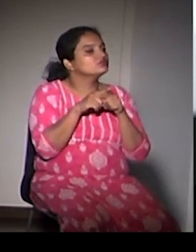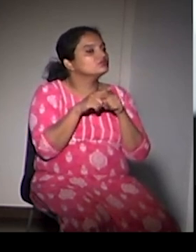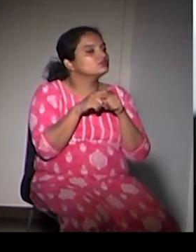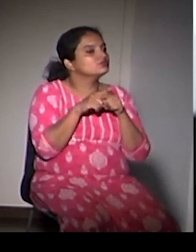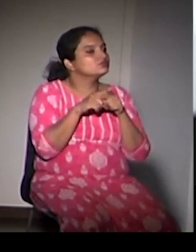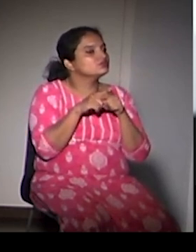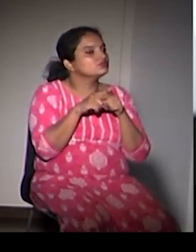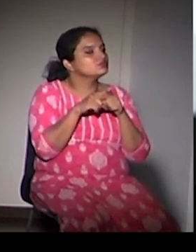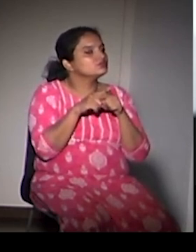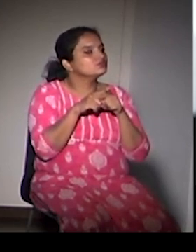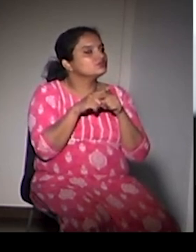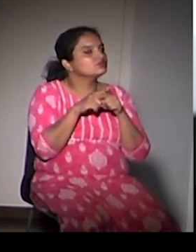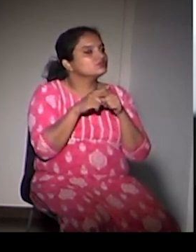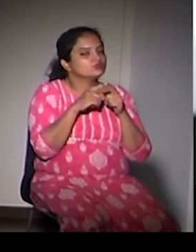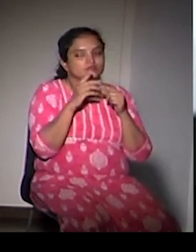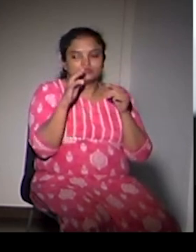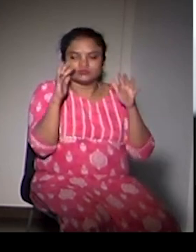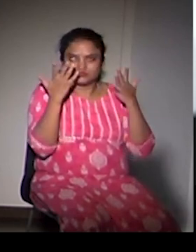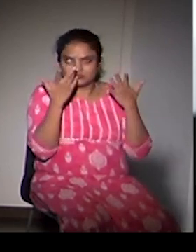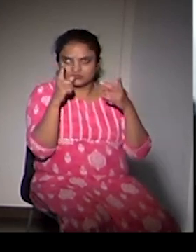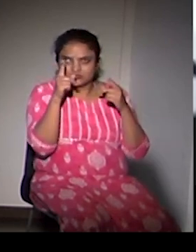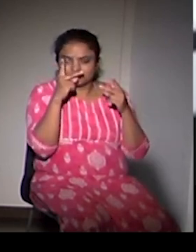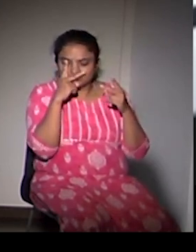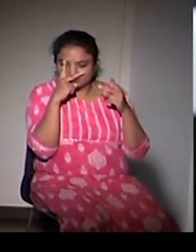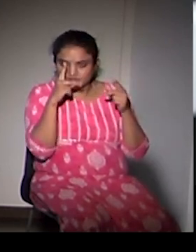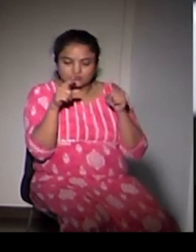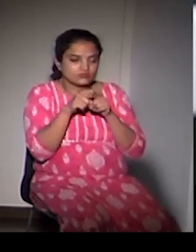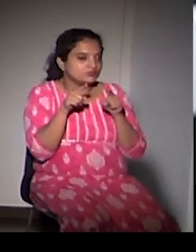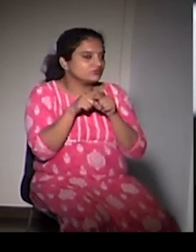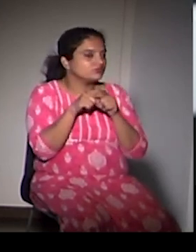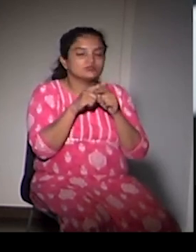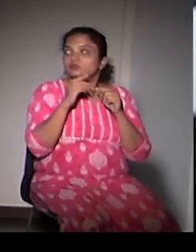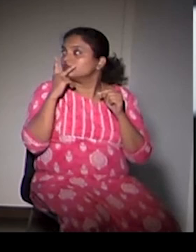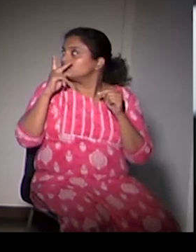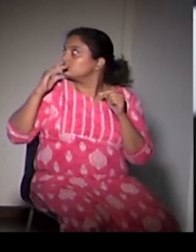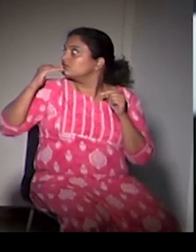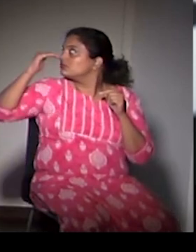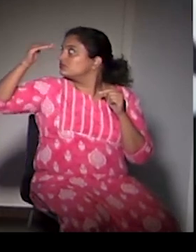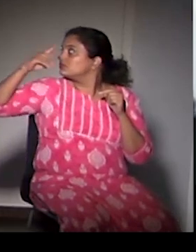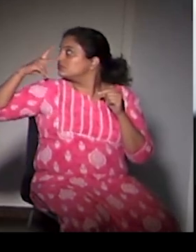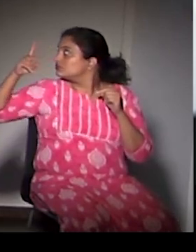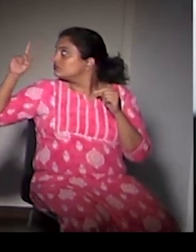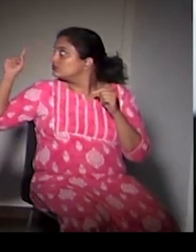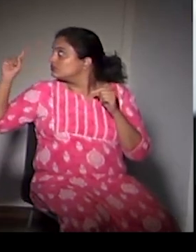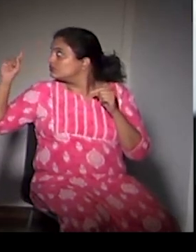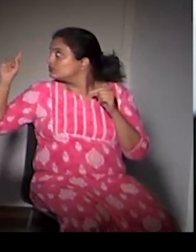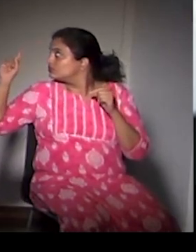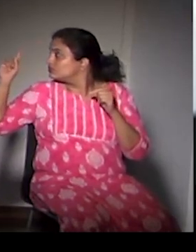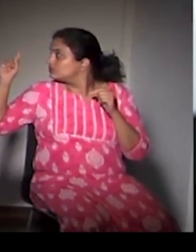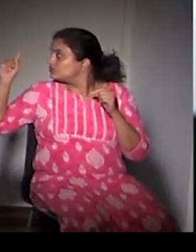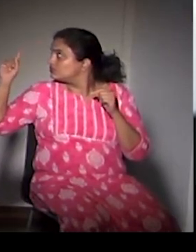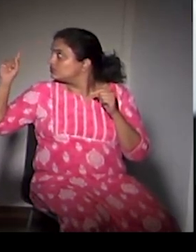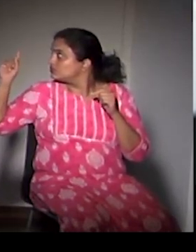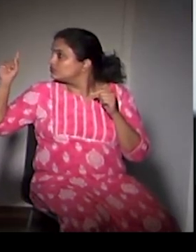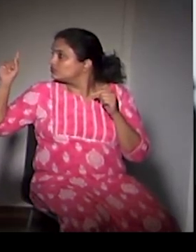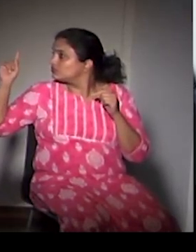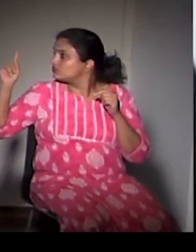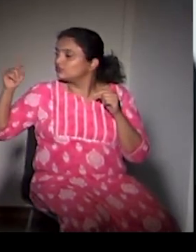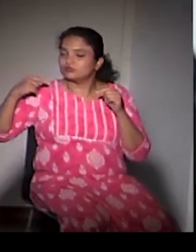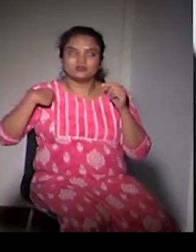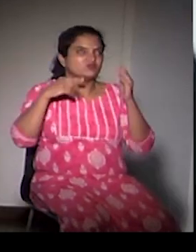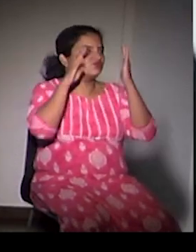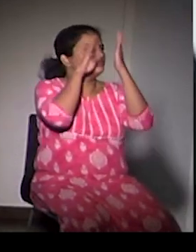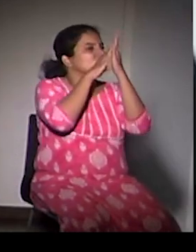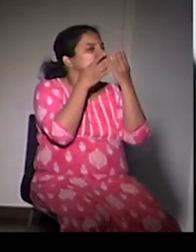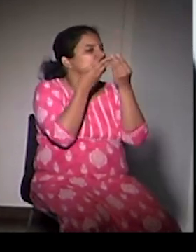dark black lines. And then over there, we've got some other patterns as well. Very, very fragmentary now.